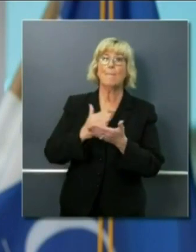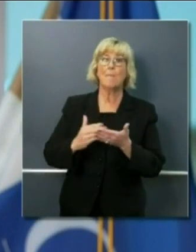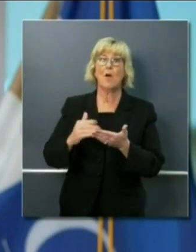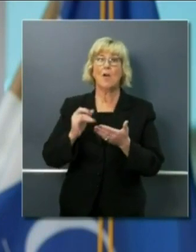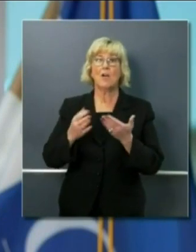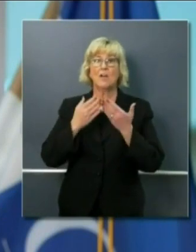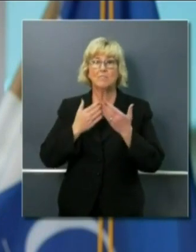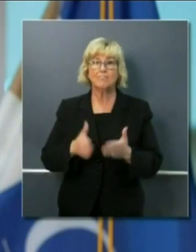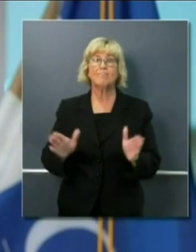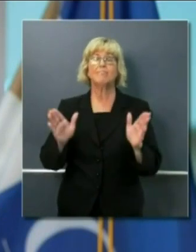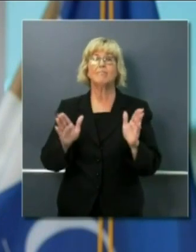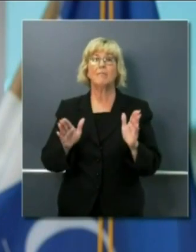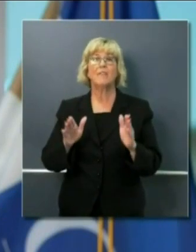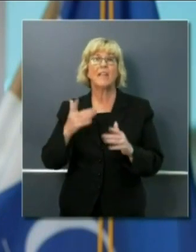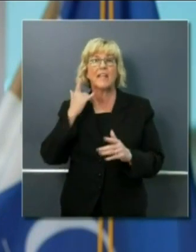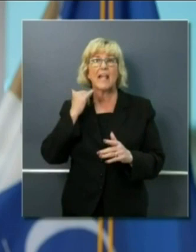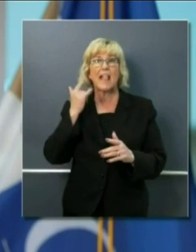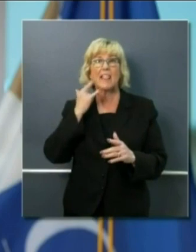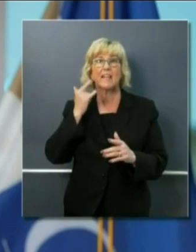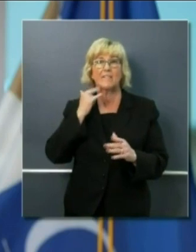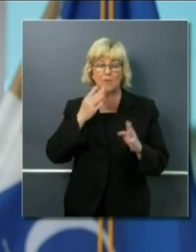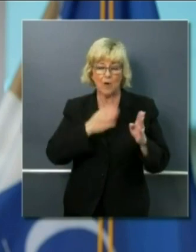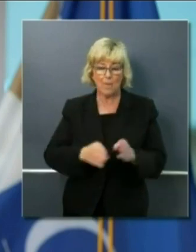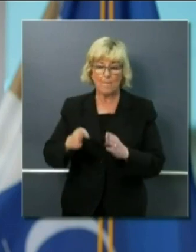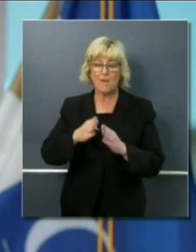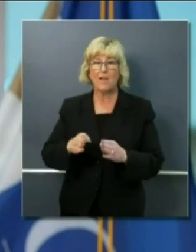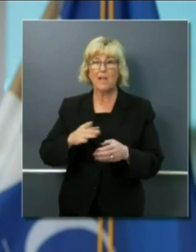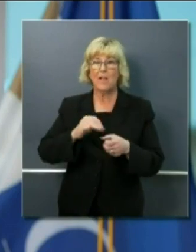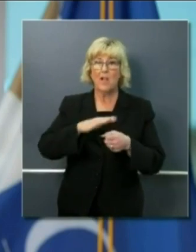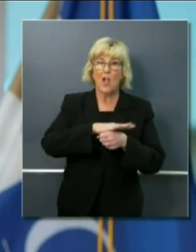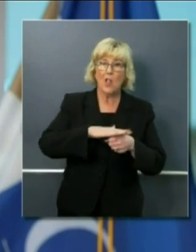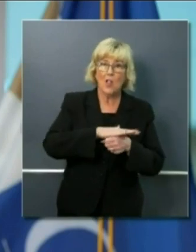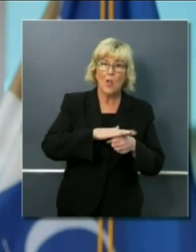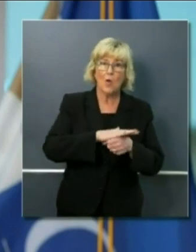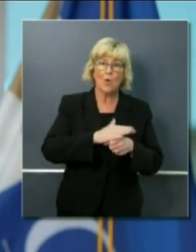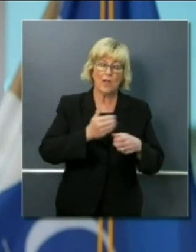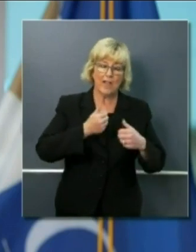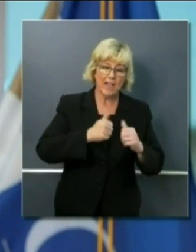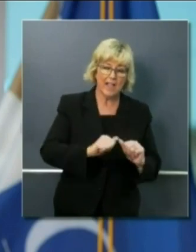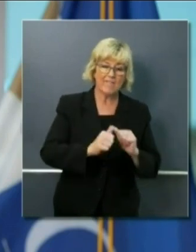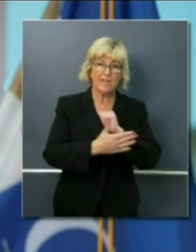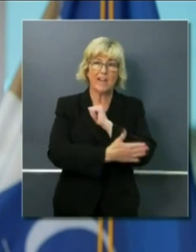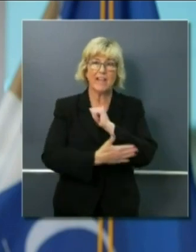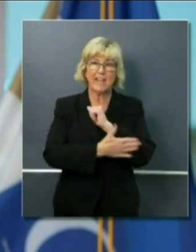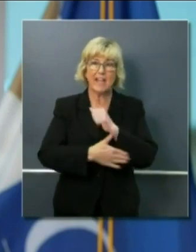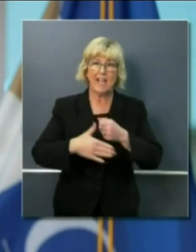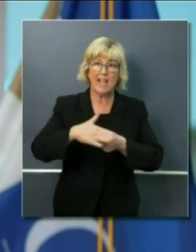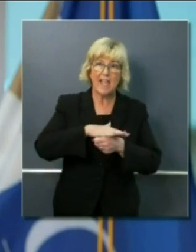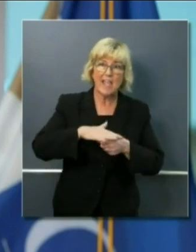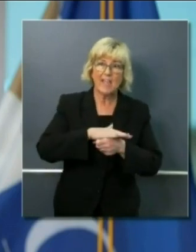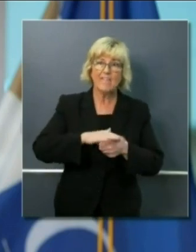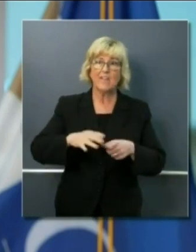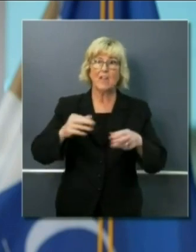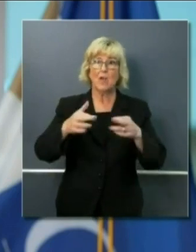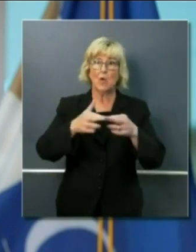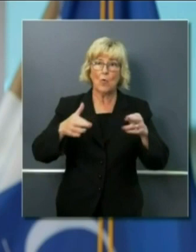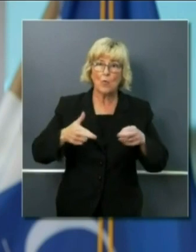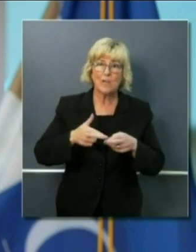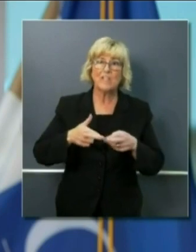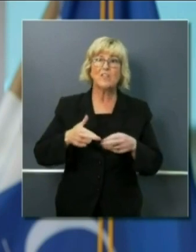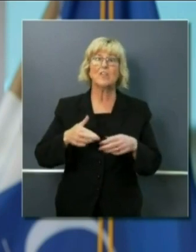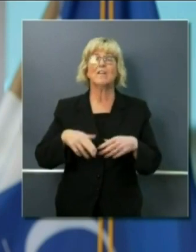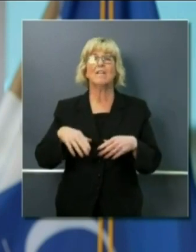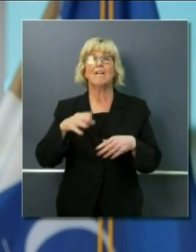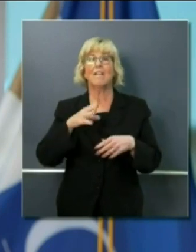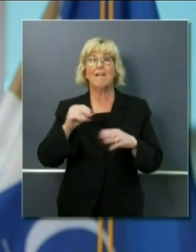the overall California strategy. You have local efforts, county efforts, you've got regional and statewide